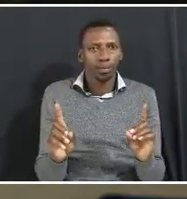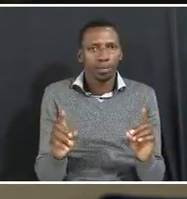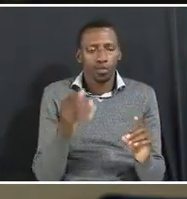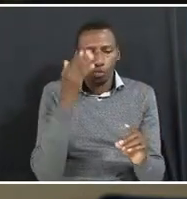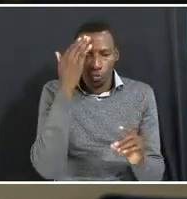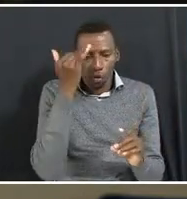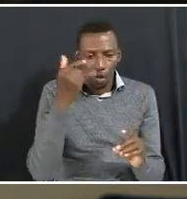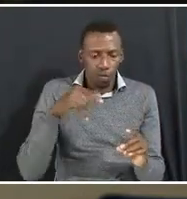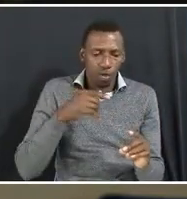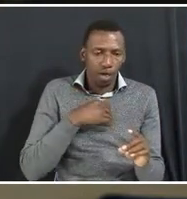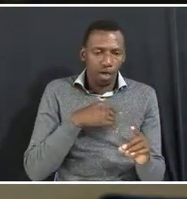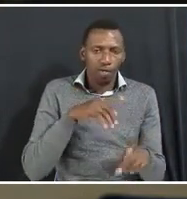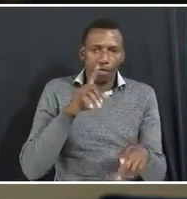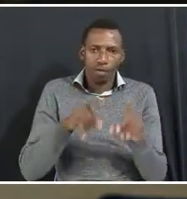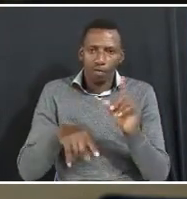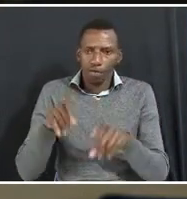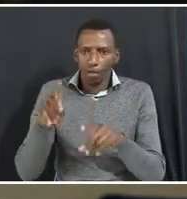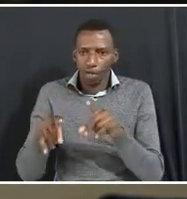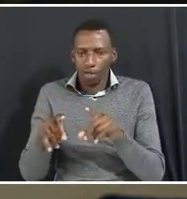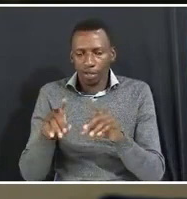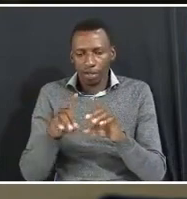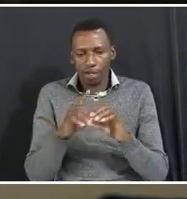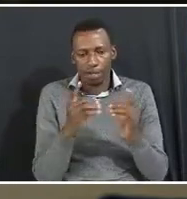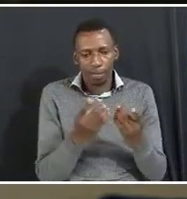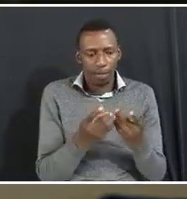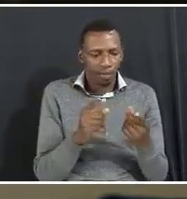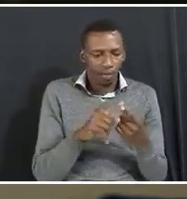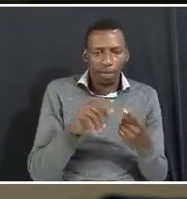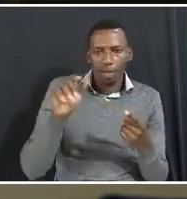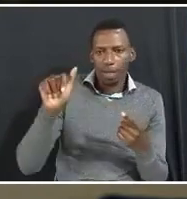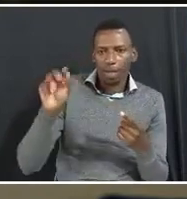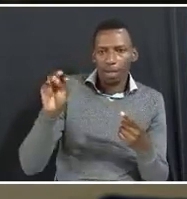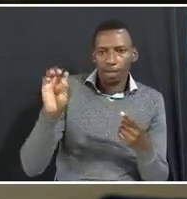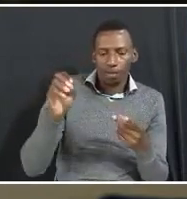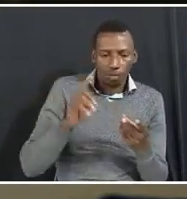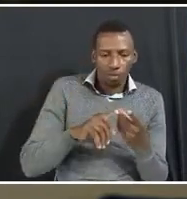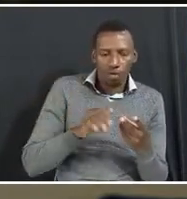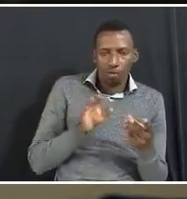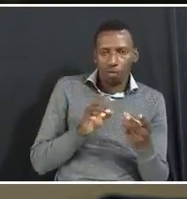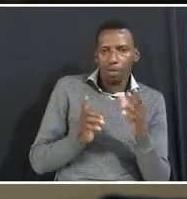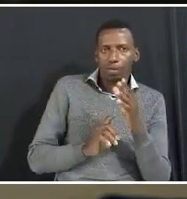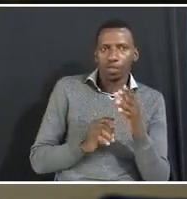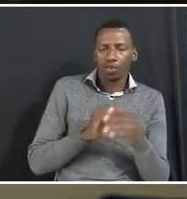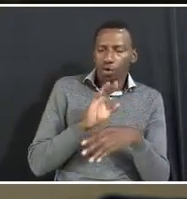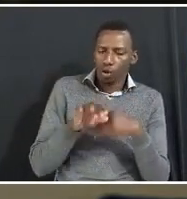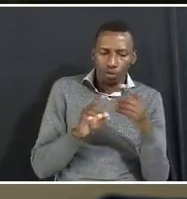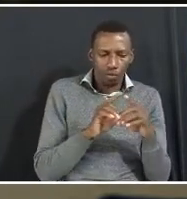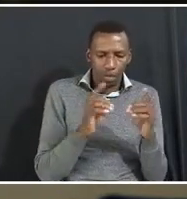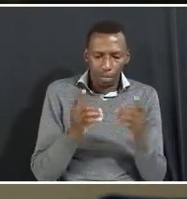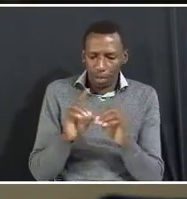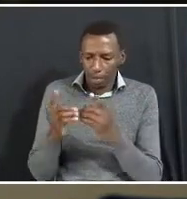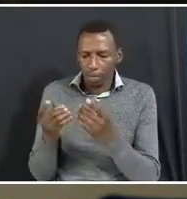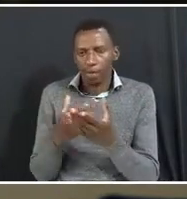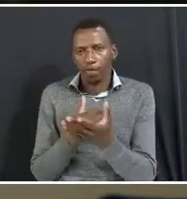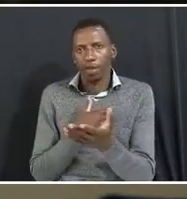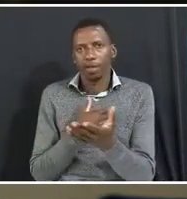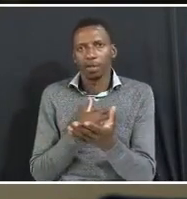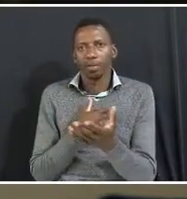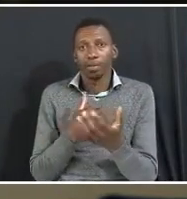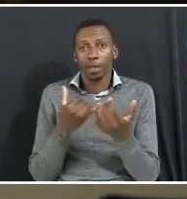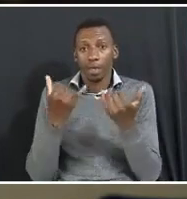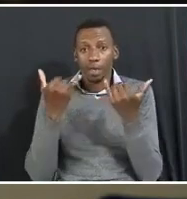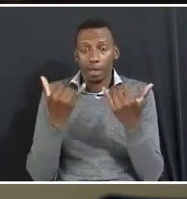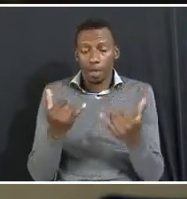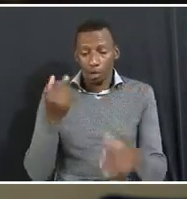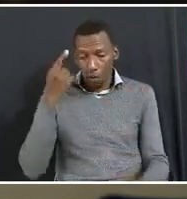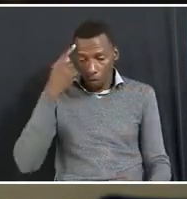various departments. We have AMO, we have women ministry, we have all departments. Now, for us to